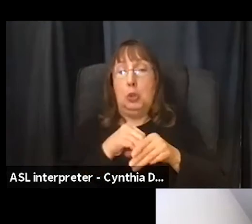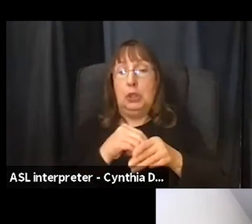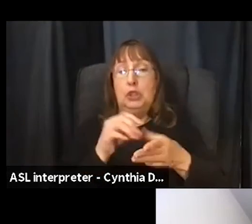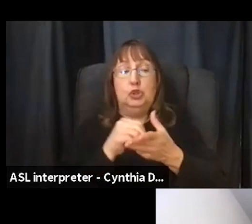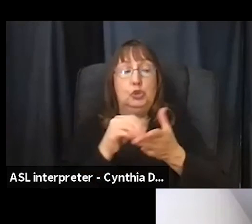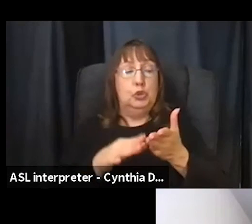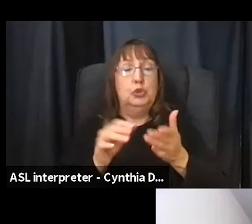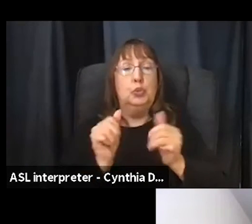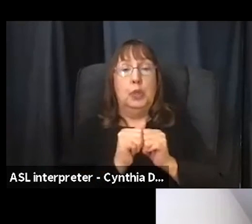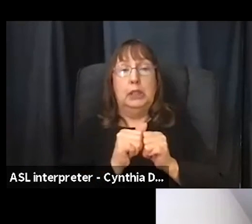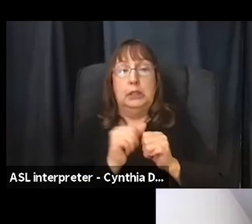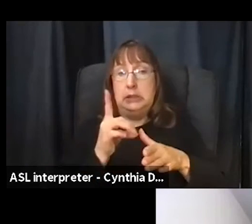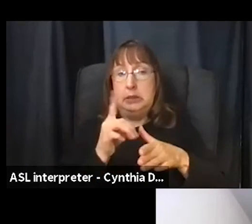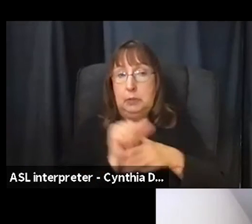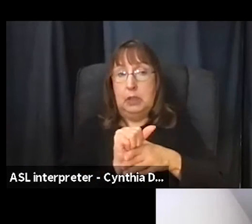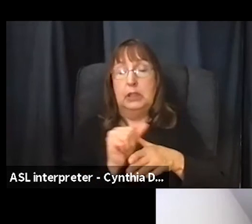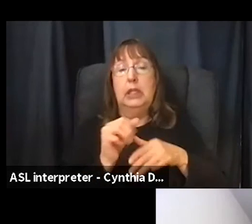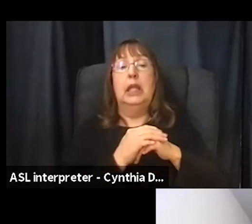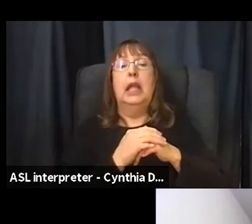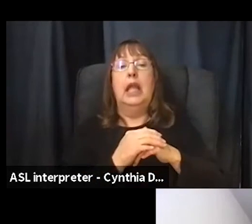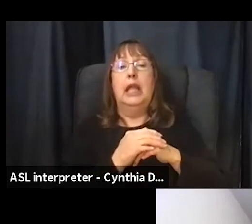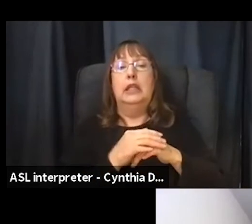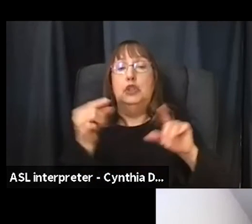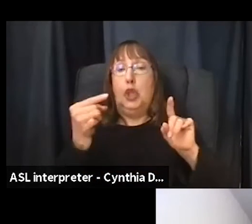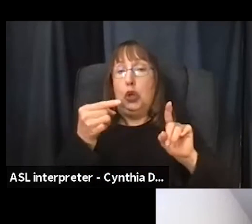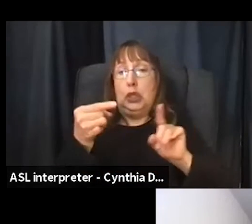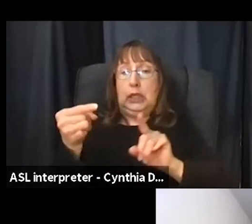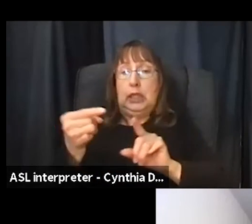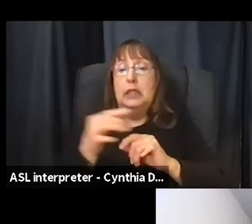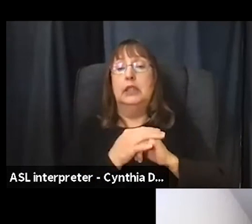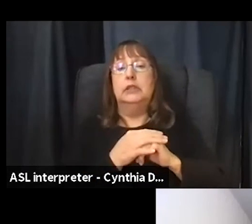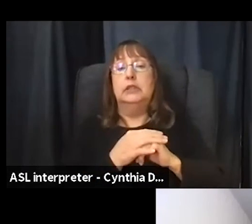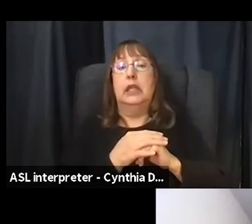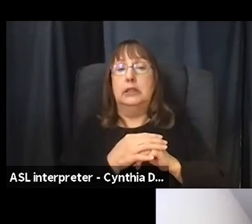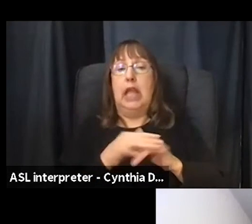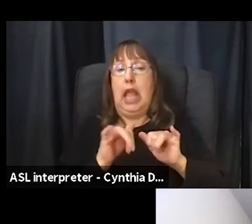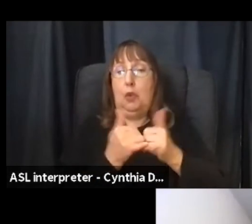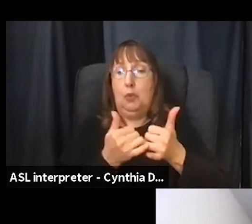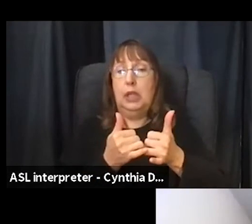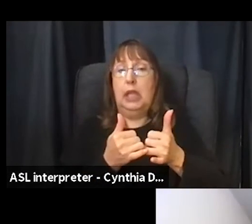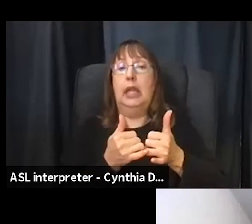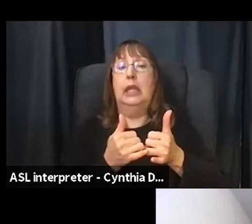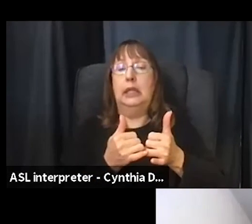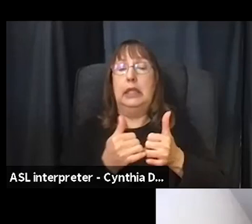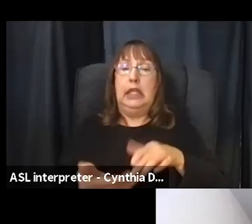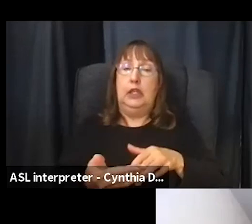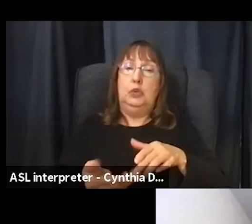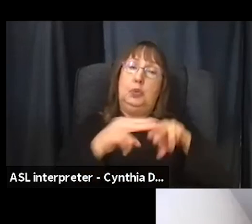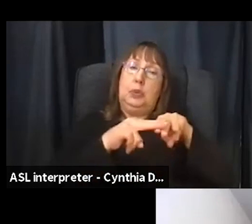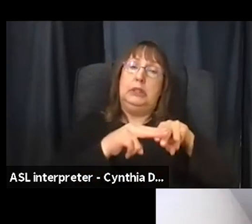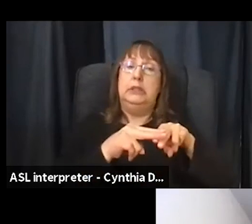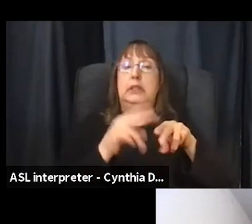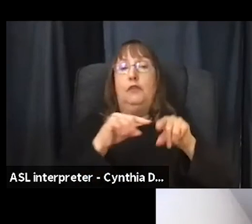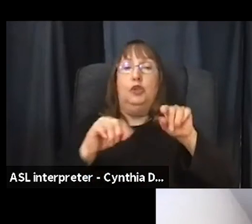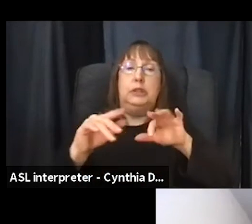with disabilities as a way to increase the diversity and the benefit to your respective program.